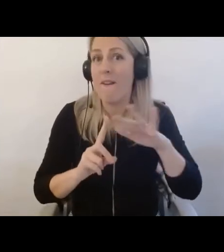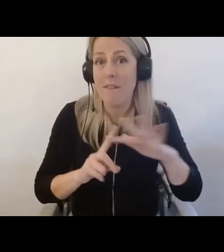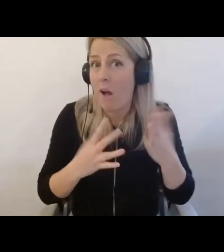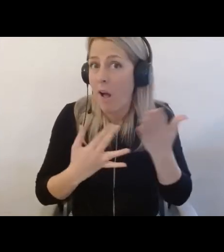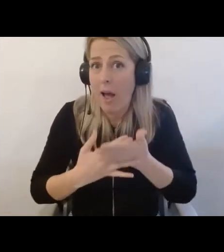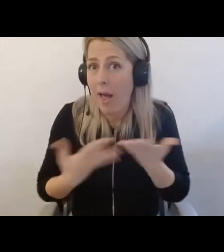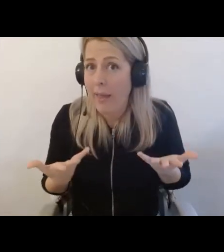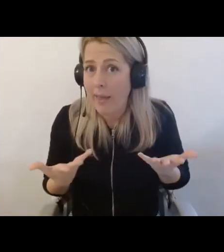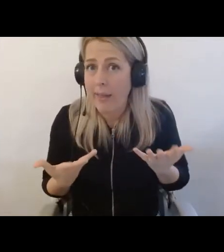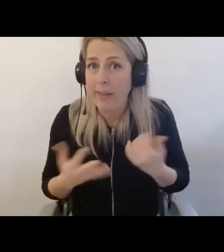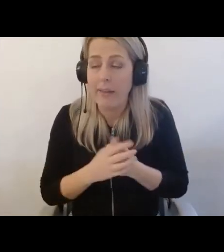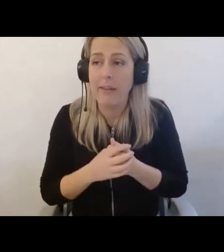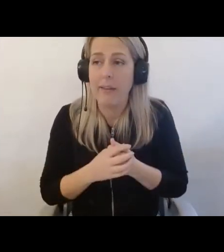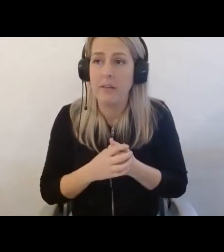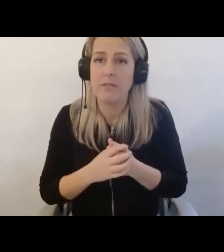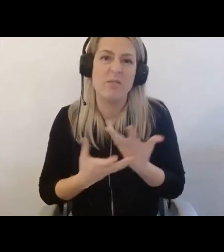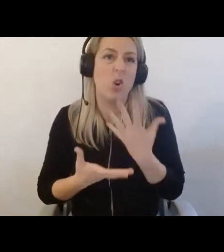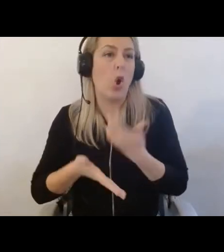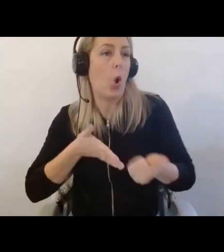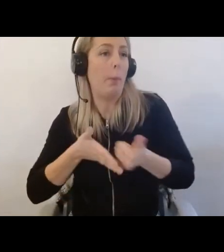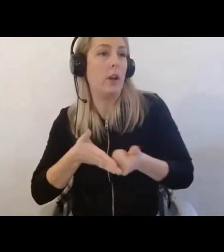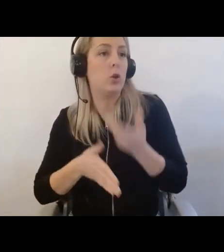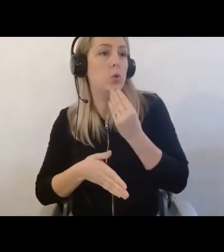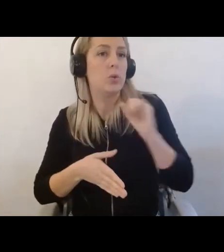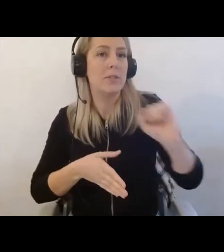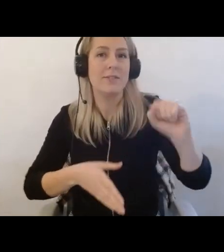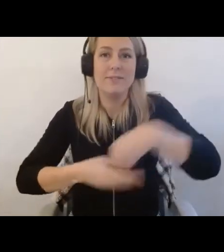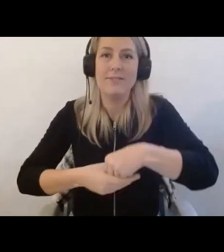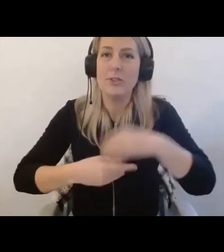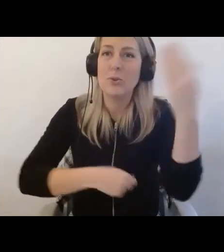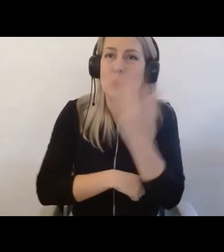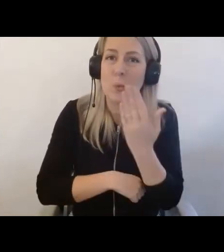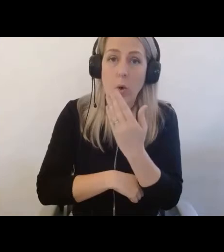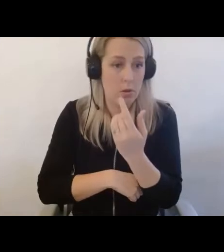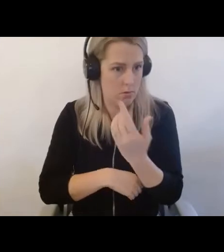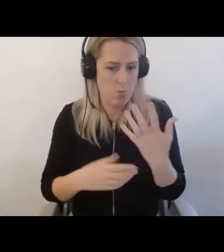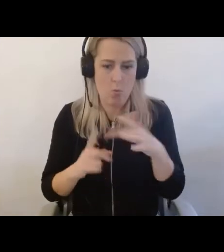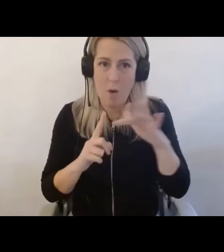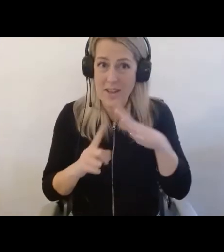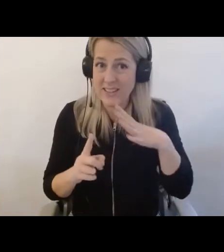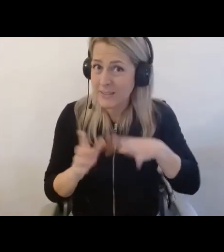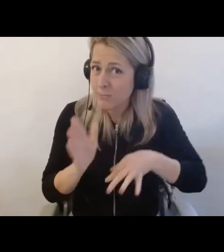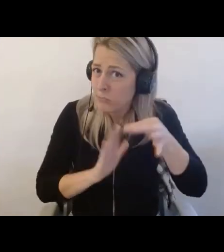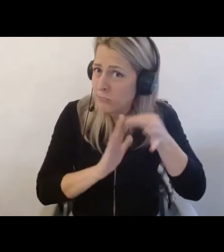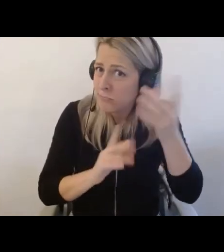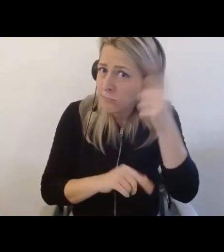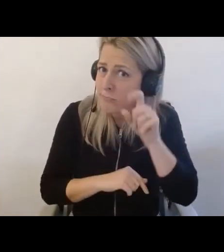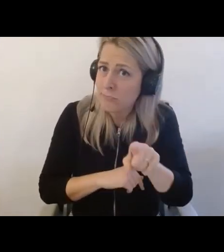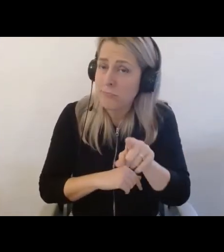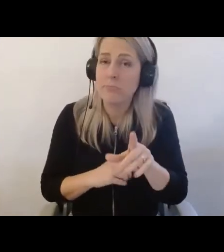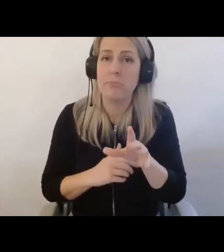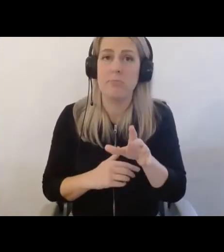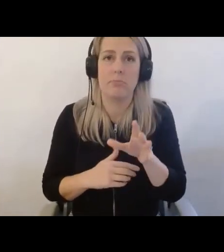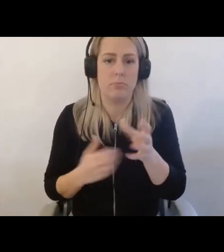technology within the school, making that accessible. And, you know, if you have that kind